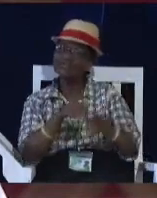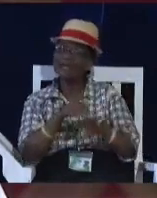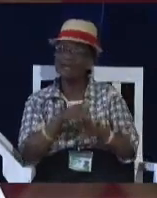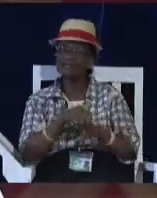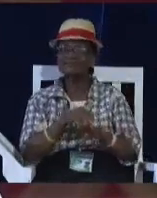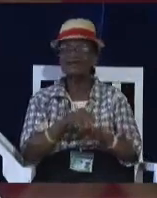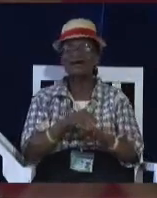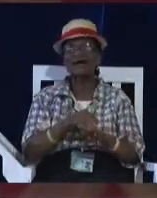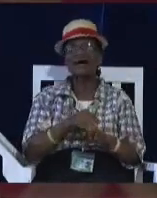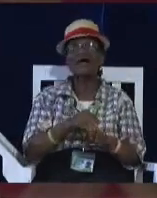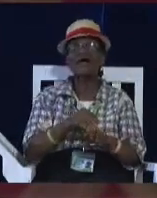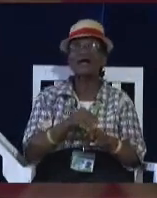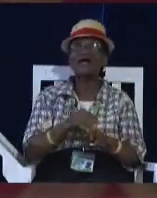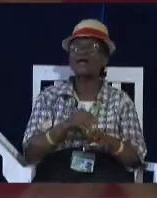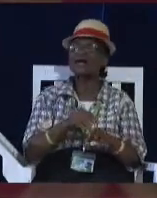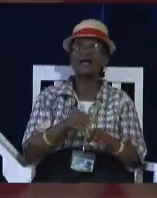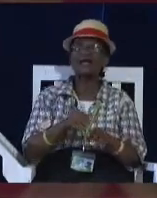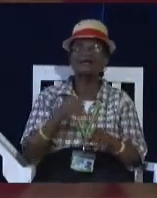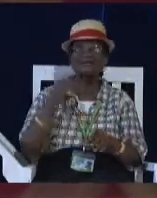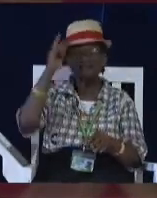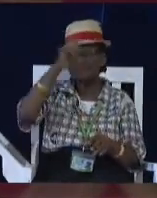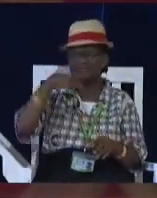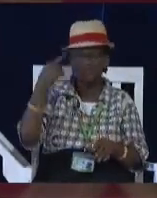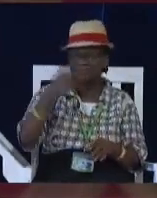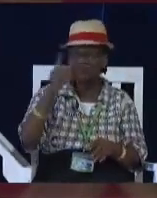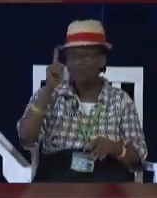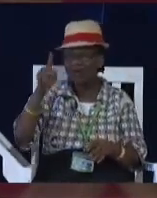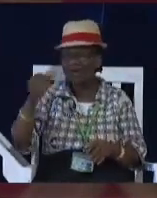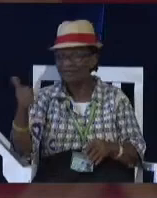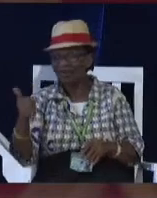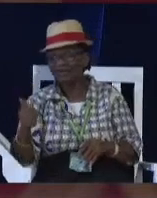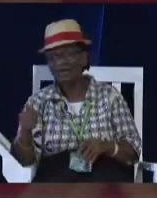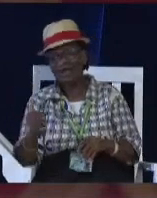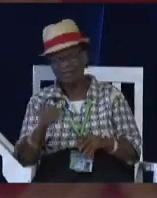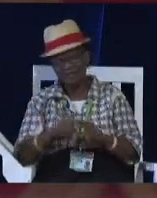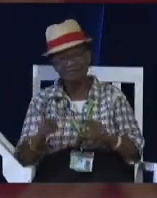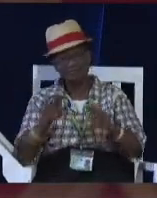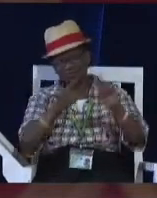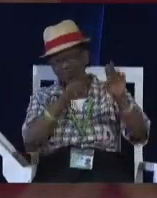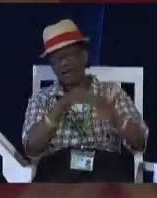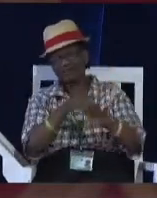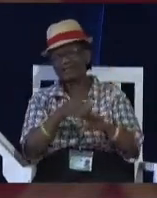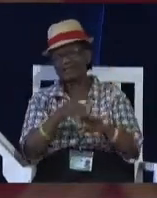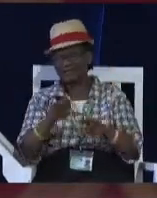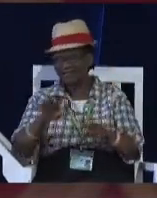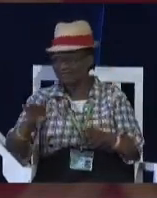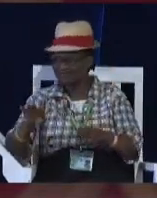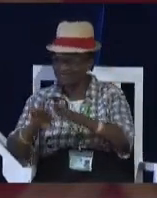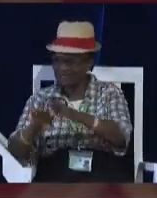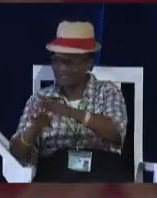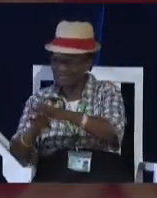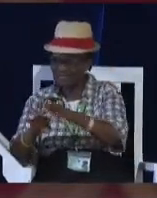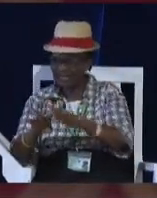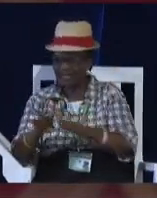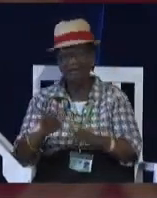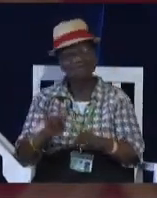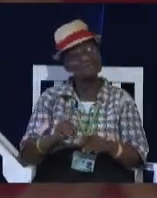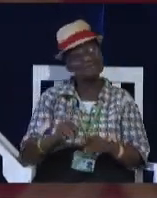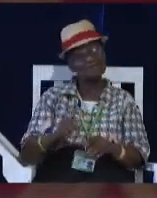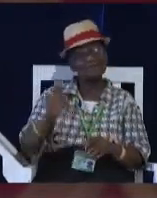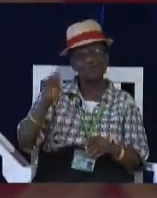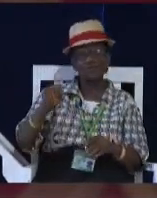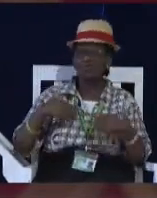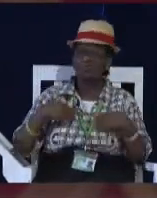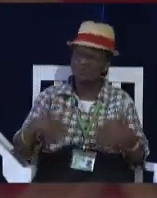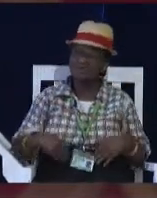fingerprints. You discover that nobody is exactly the same as the